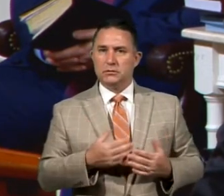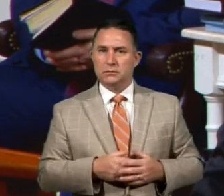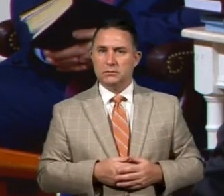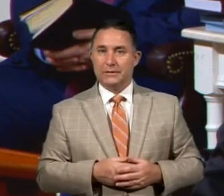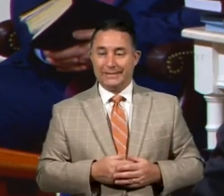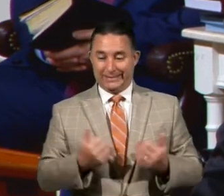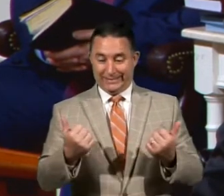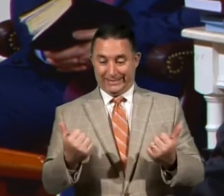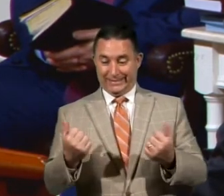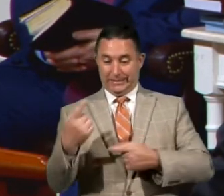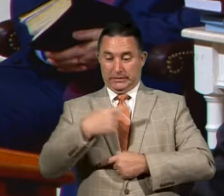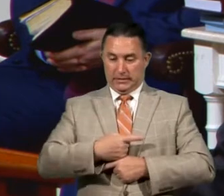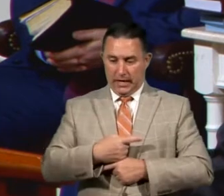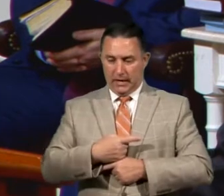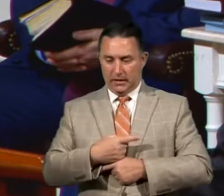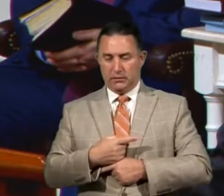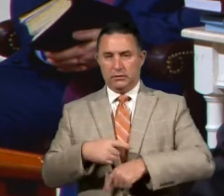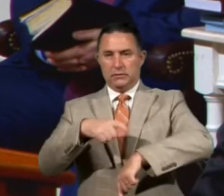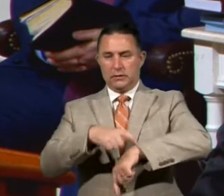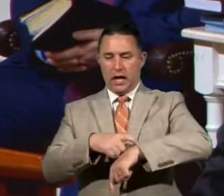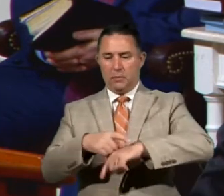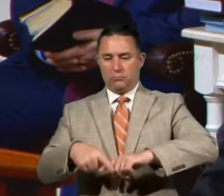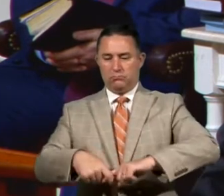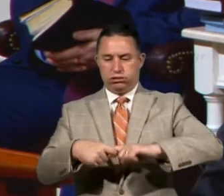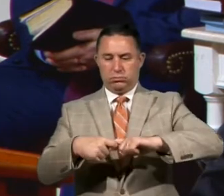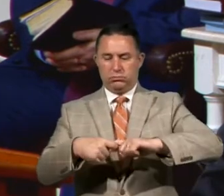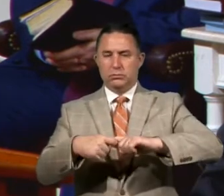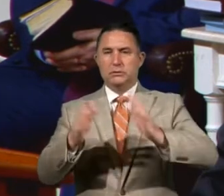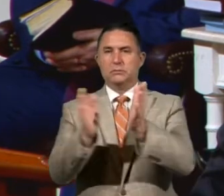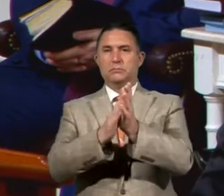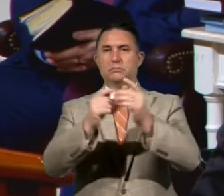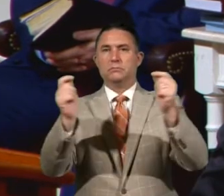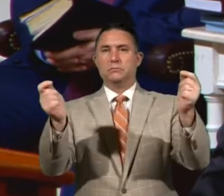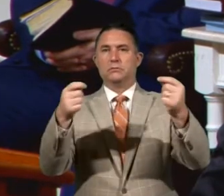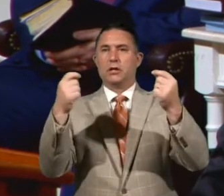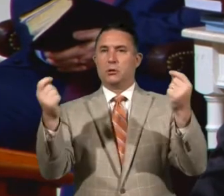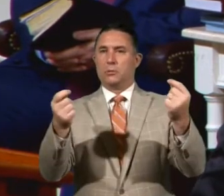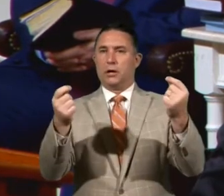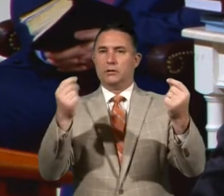And on this day, we take a moment and we celebrate that.